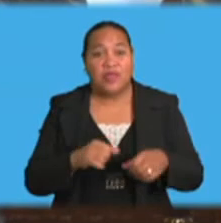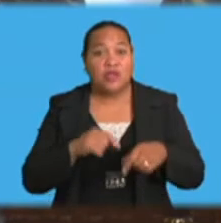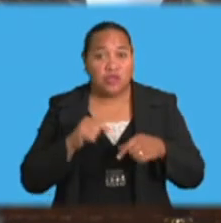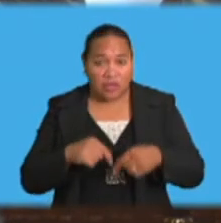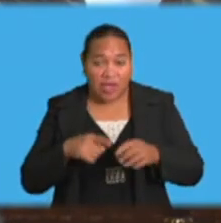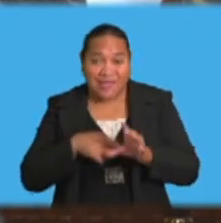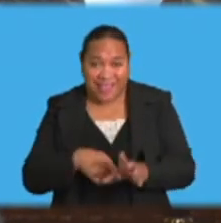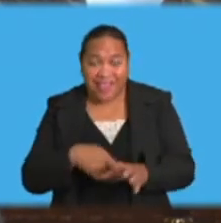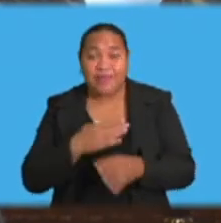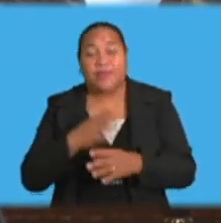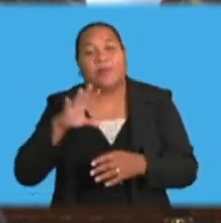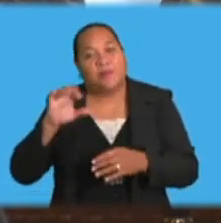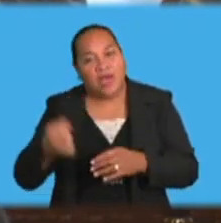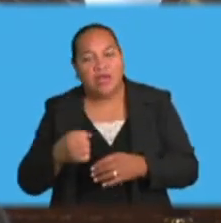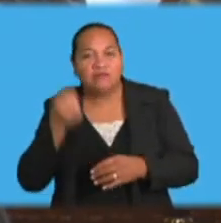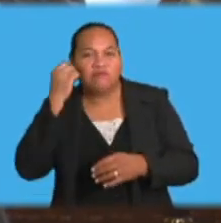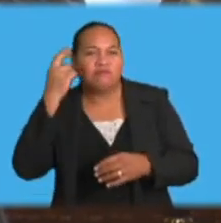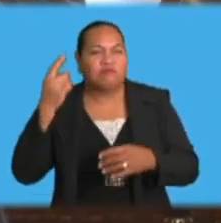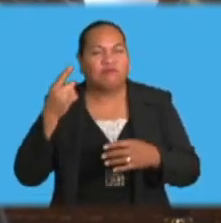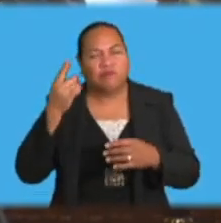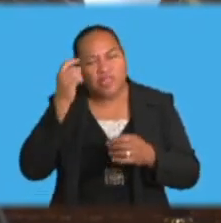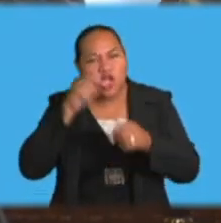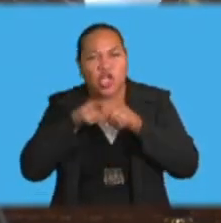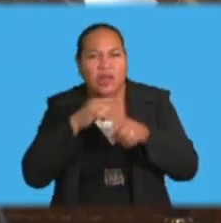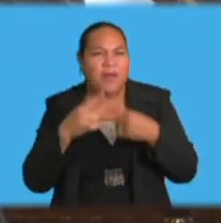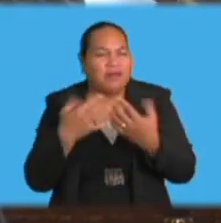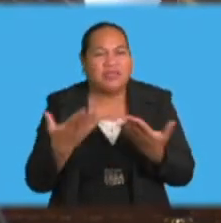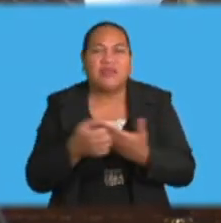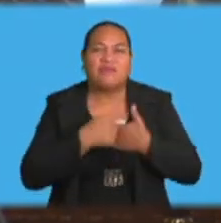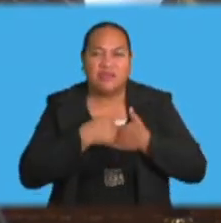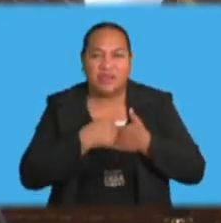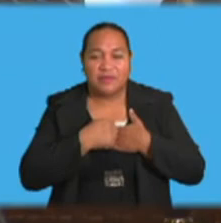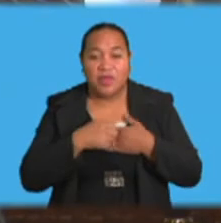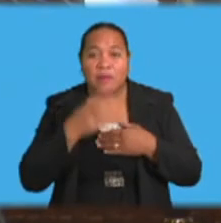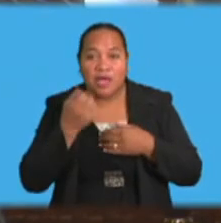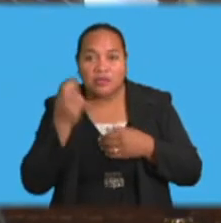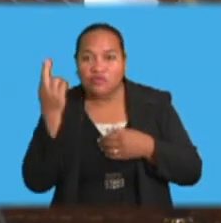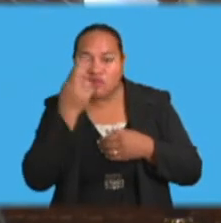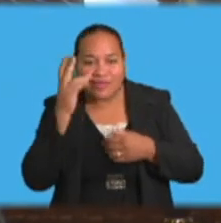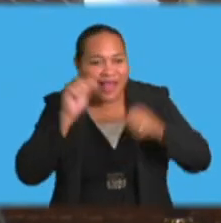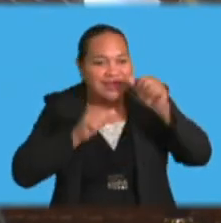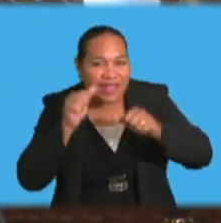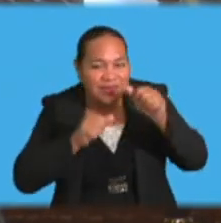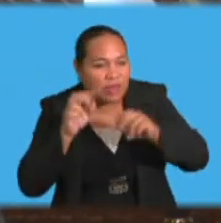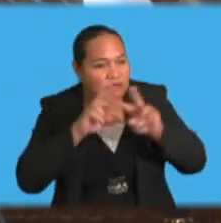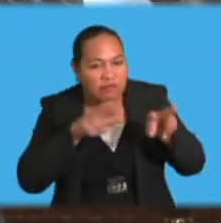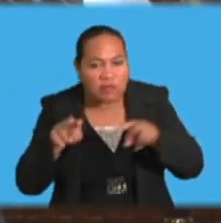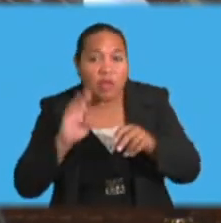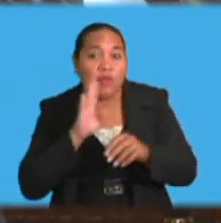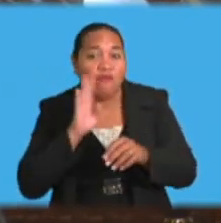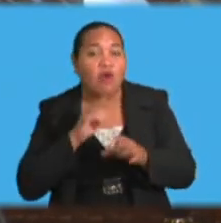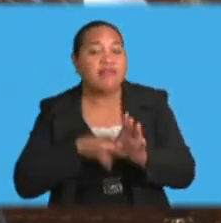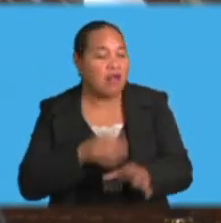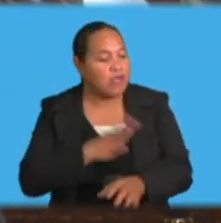workers, and they should pay particular attention to young workers. They must carry out a risk assessment before a young person starts work and puts